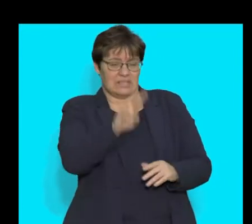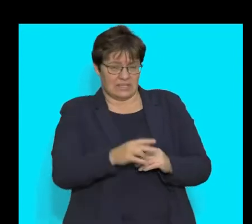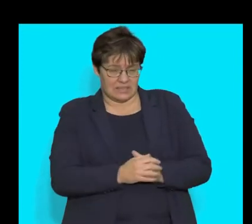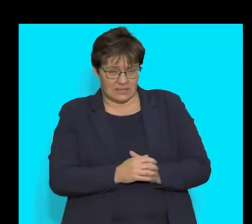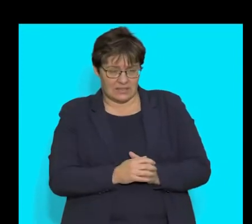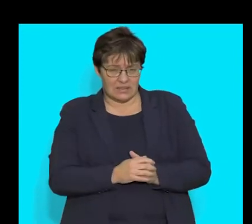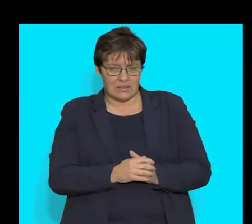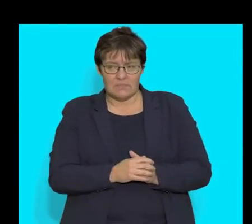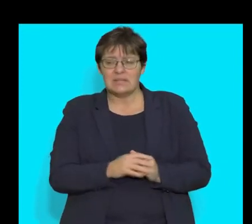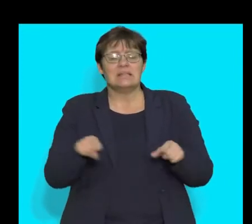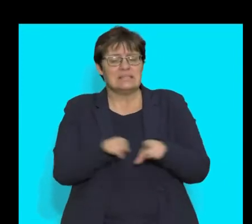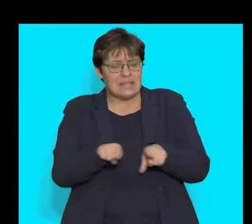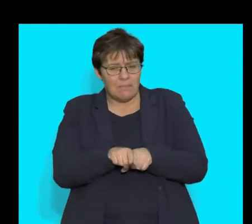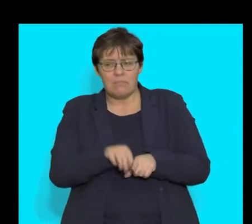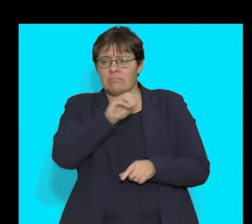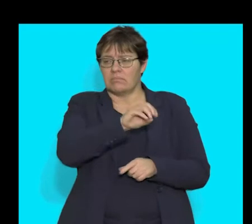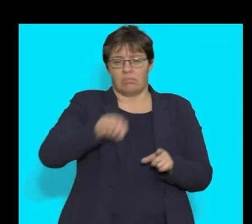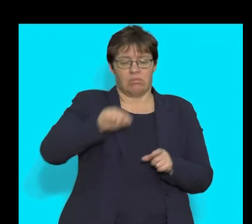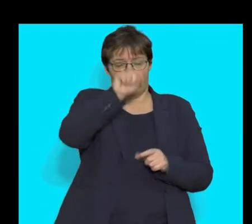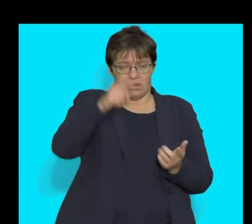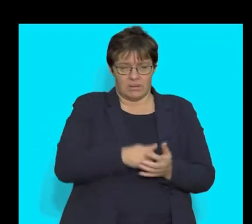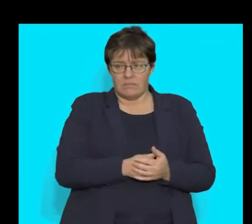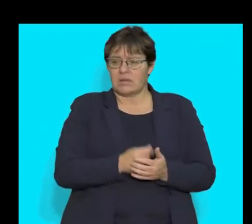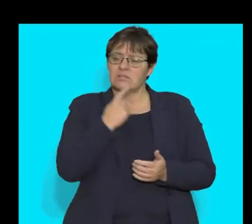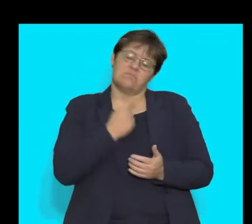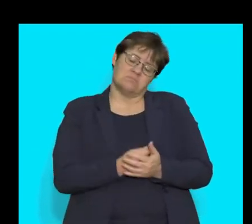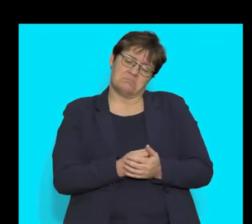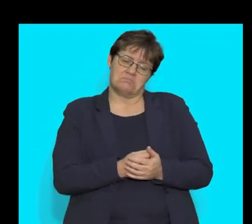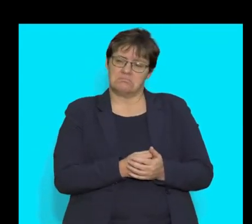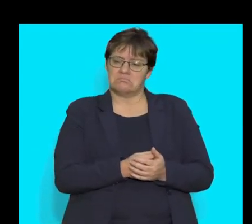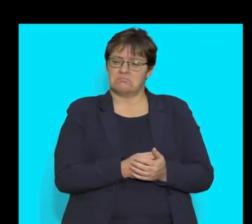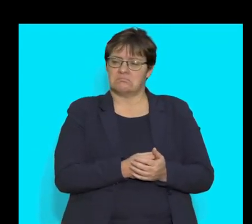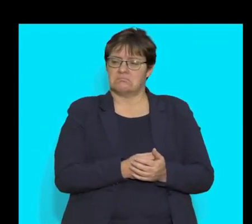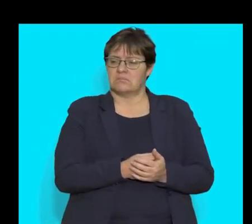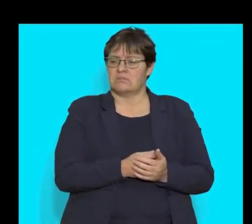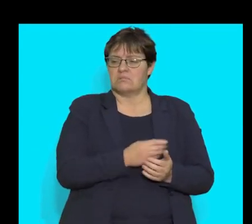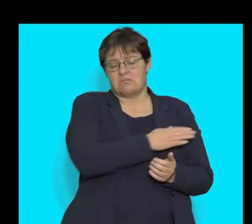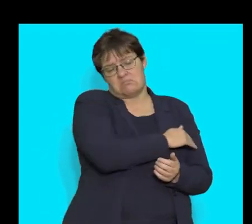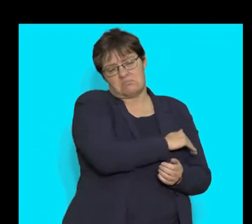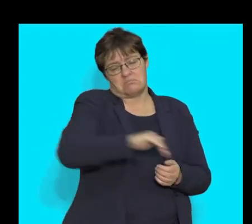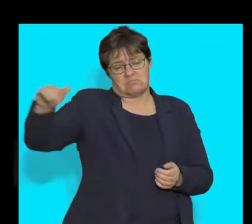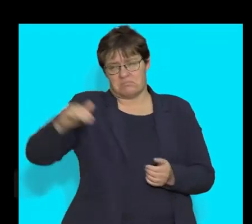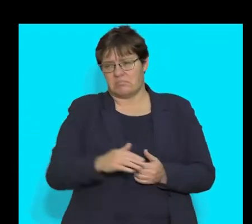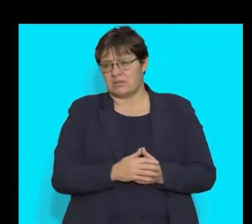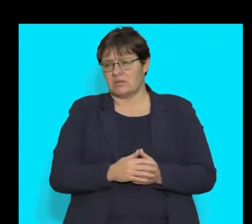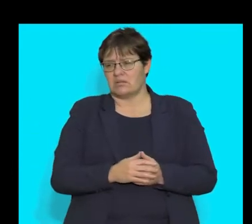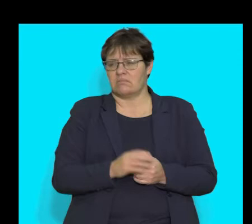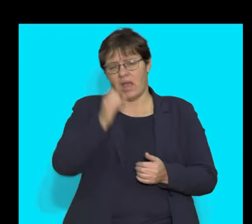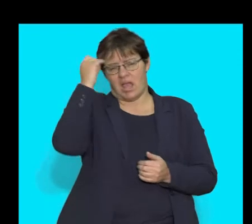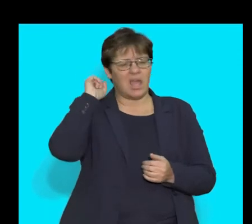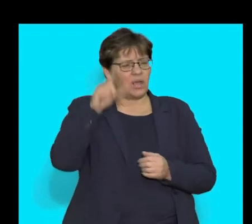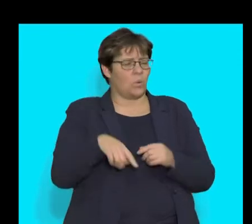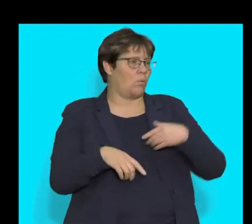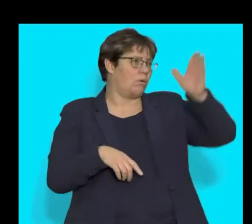line. But you can also get points like this. Now I could say, well, the straight line looks like it could be somewhere over there, and we'll ignore those